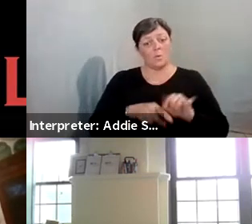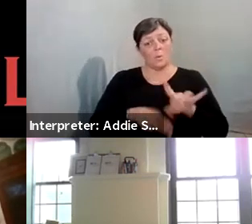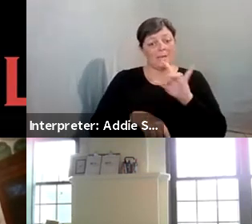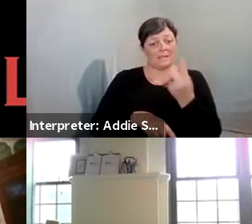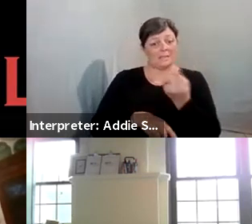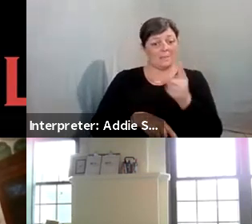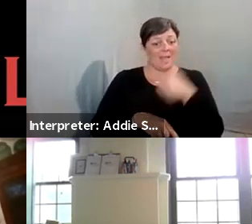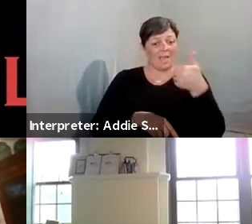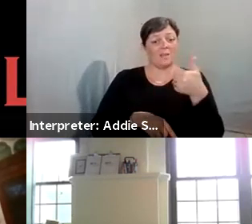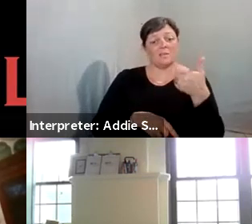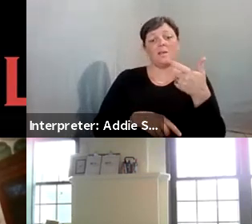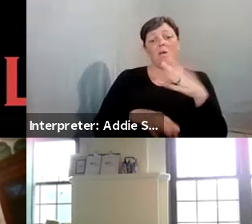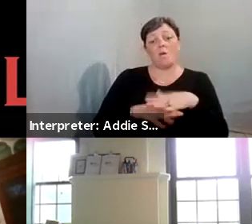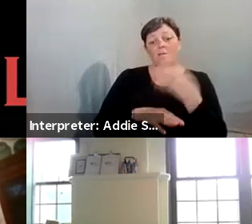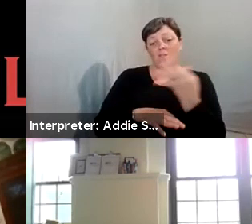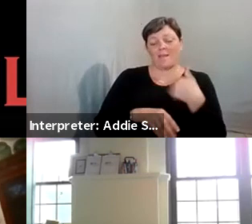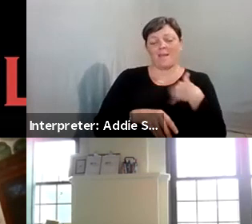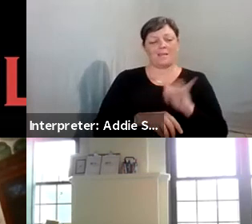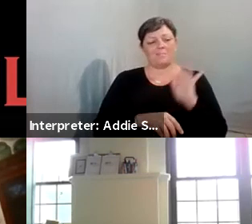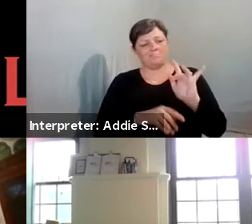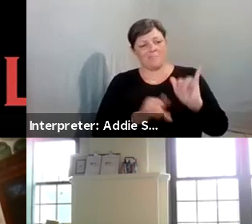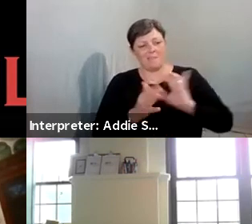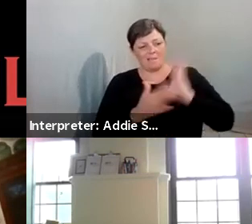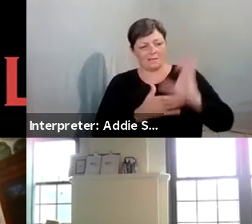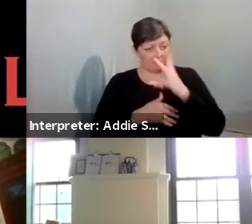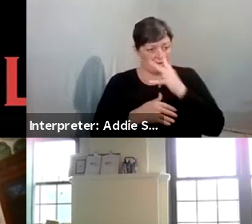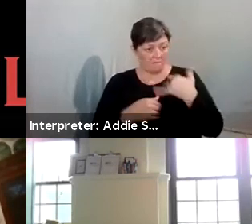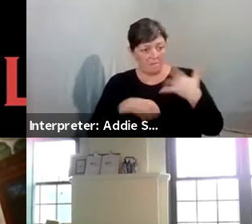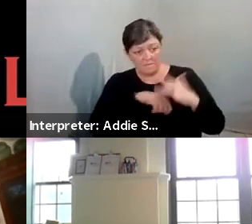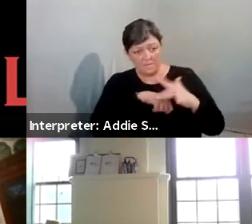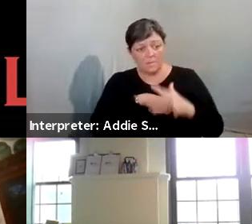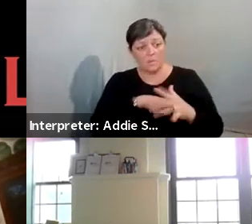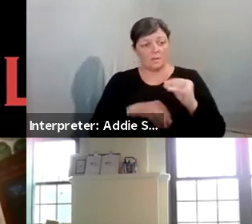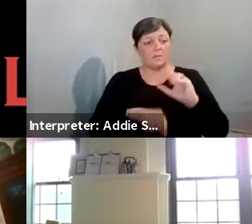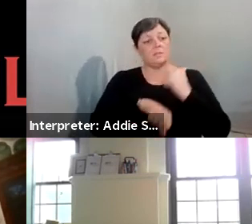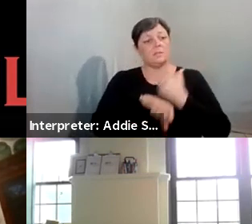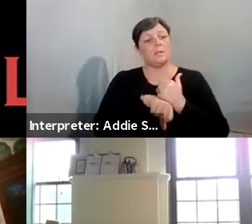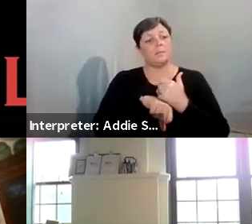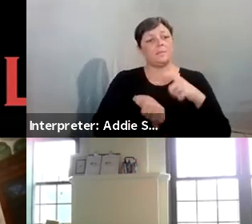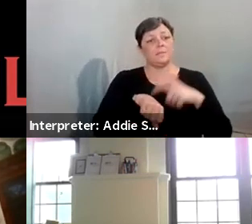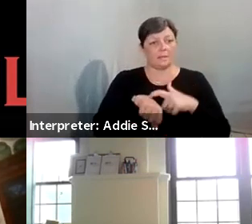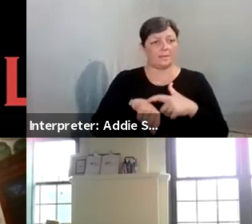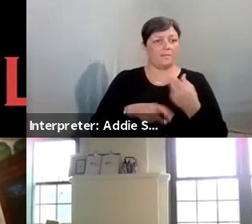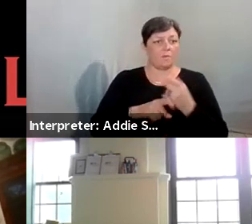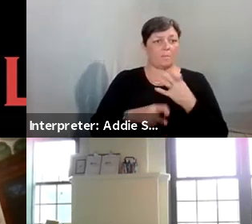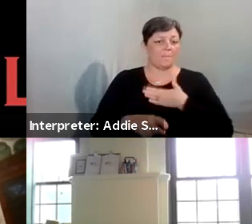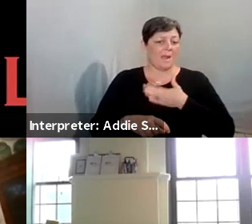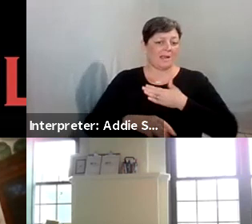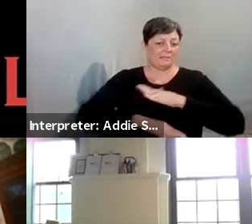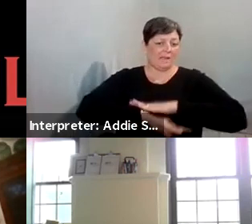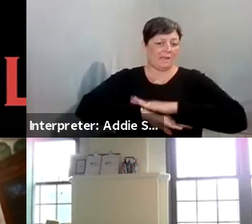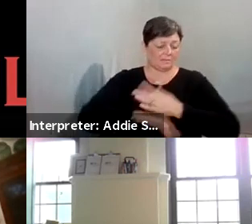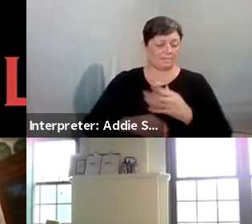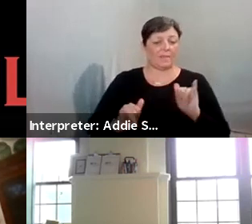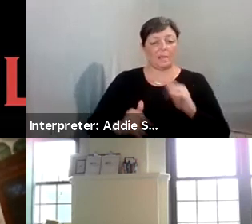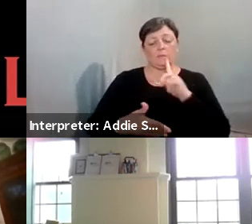next Friday, I can click on that calendar and see if we have openings and schedule them from, you know, my desk. So that's been